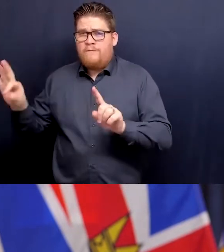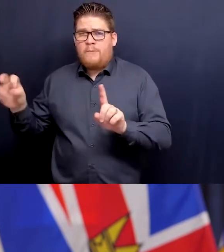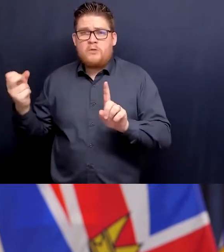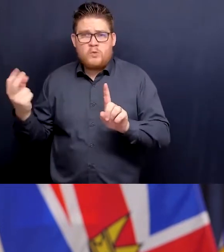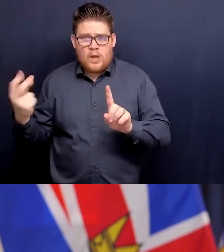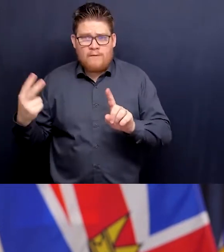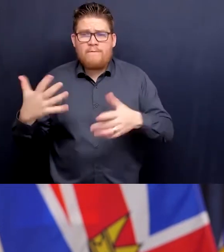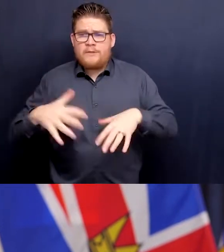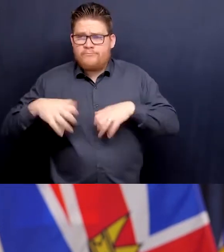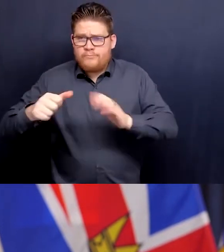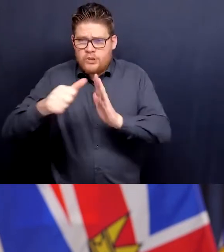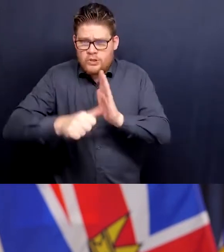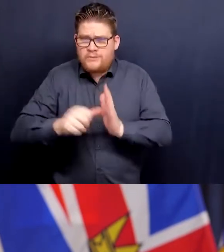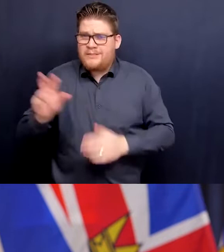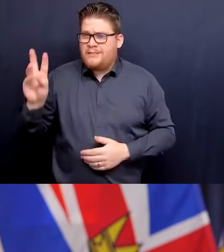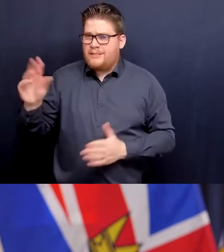6,442 surgeries were completed